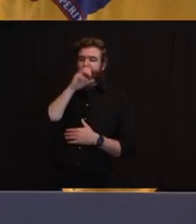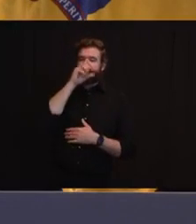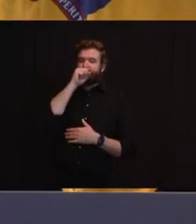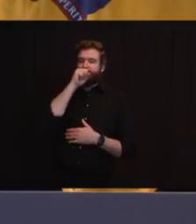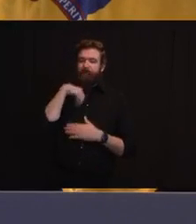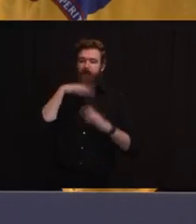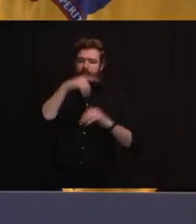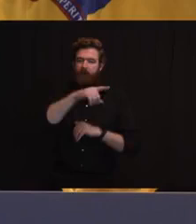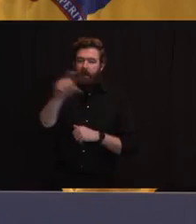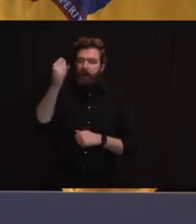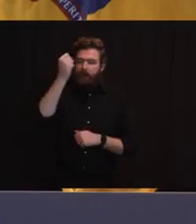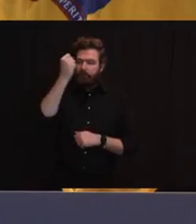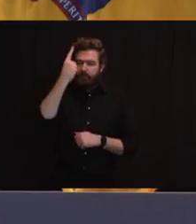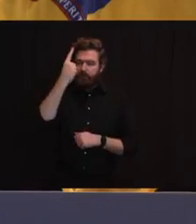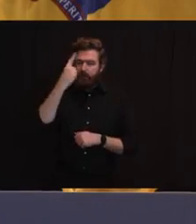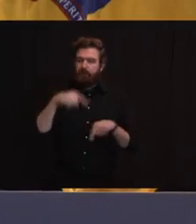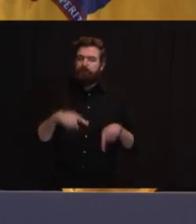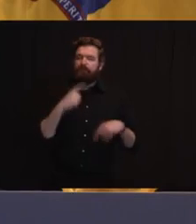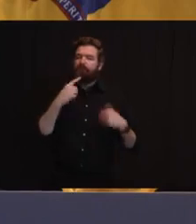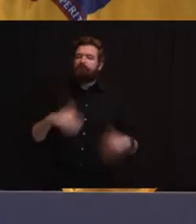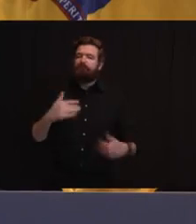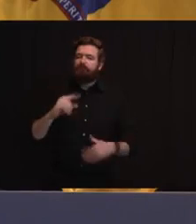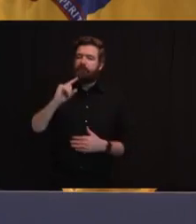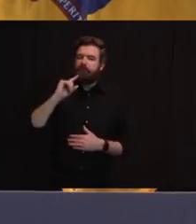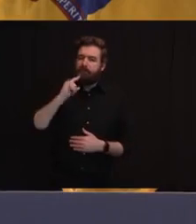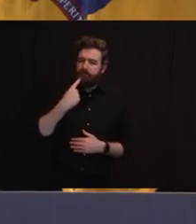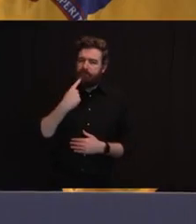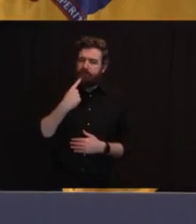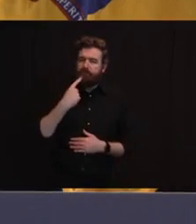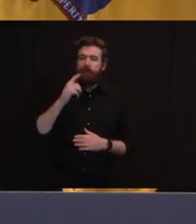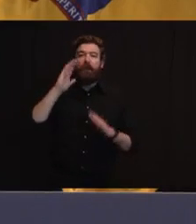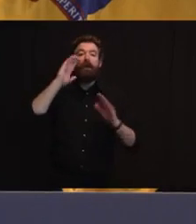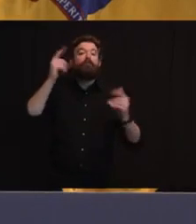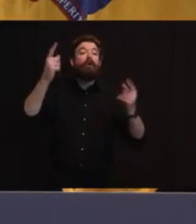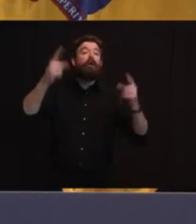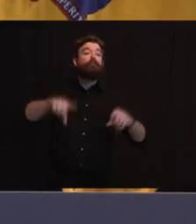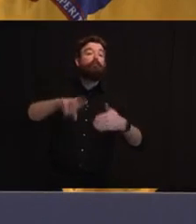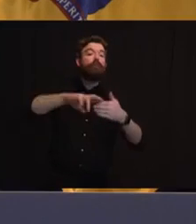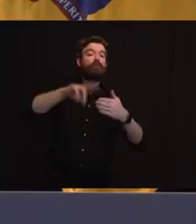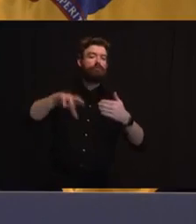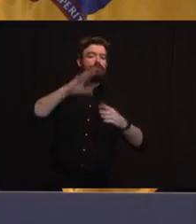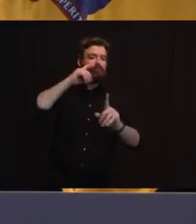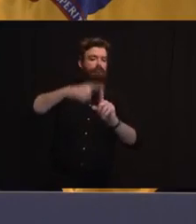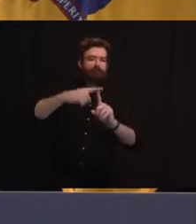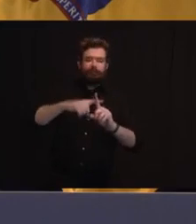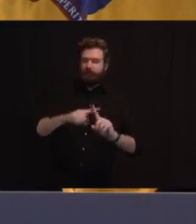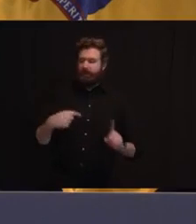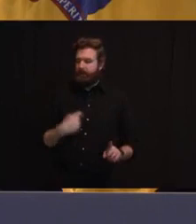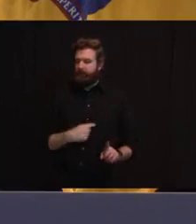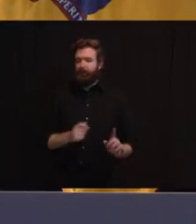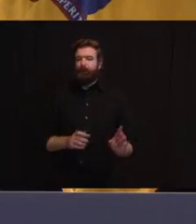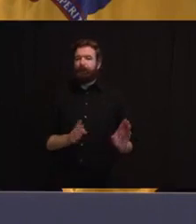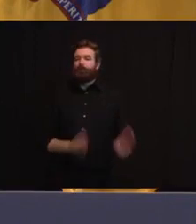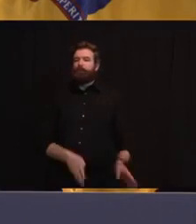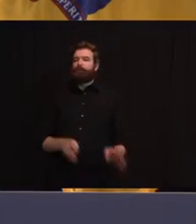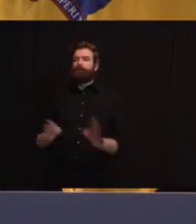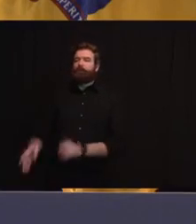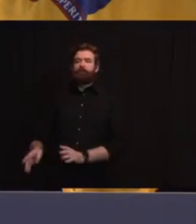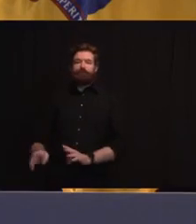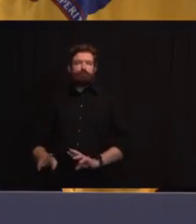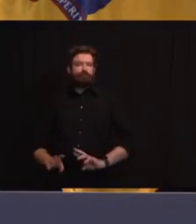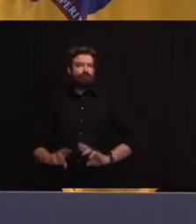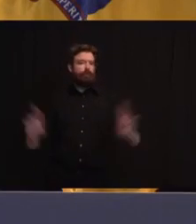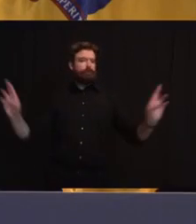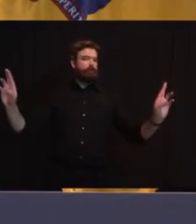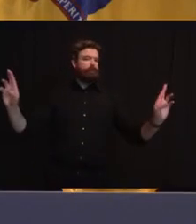hoping for the best, but preparing for the worst. And I'd ask everybody, this is probably, I mentioned this the other day, I think